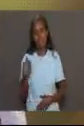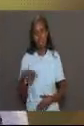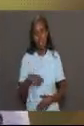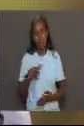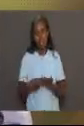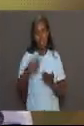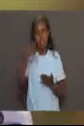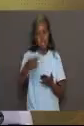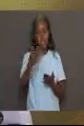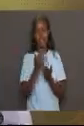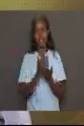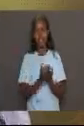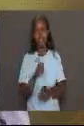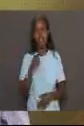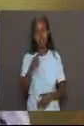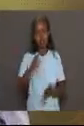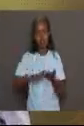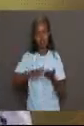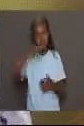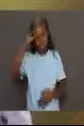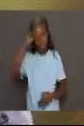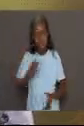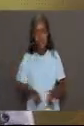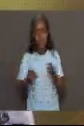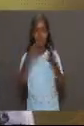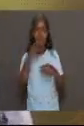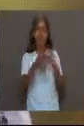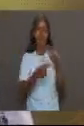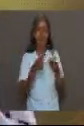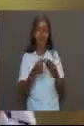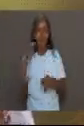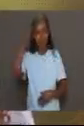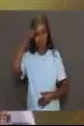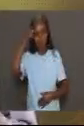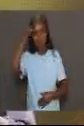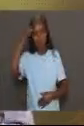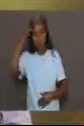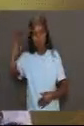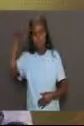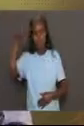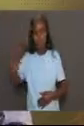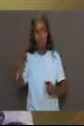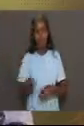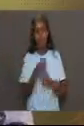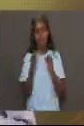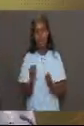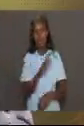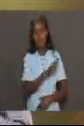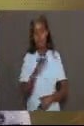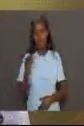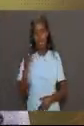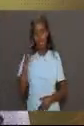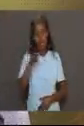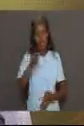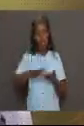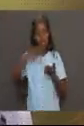In our next lesson, you will learn more about theoretical probability,